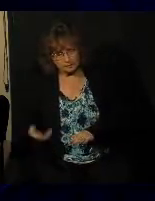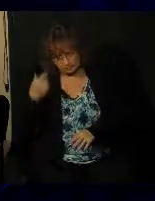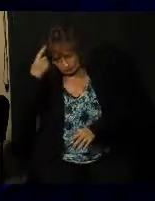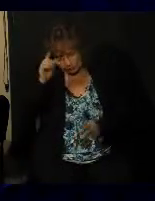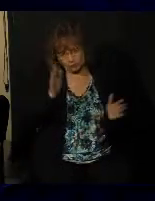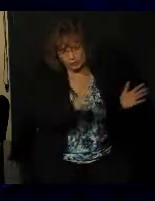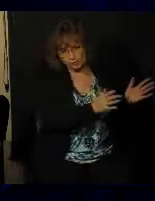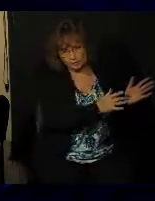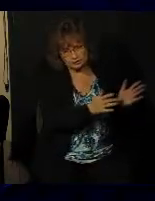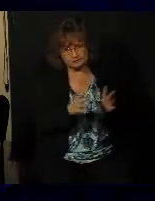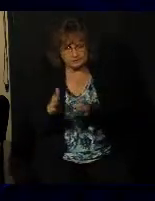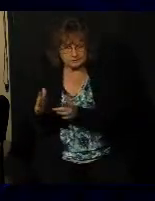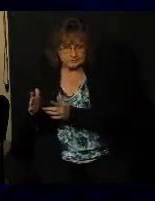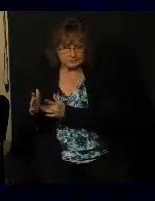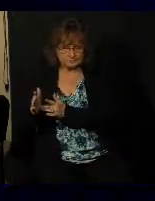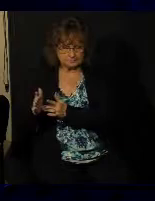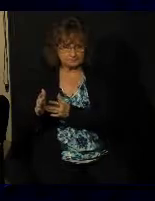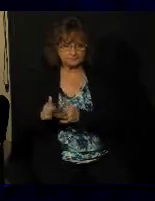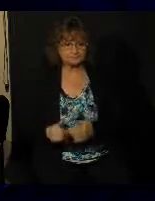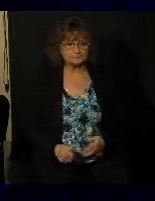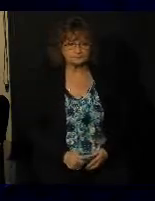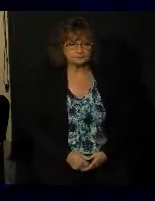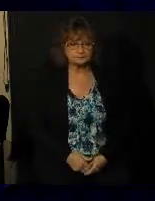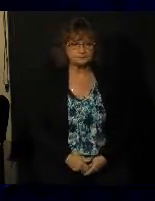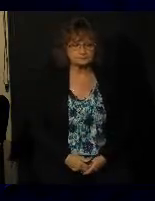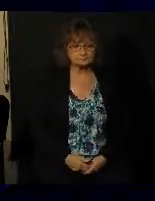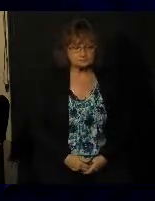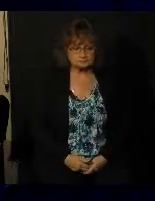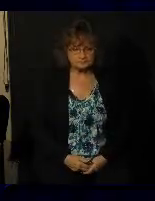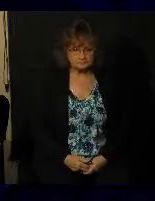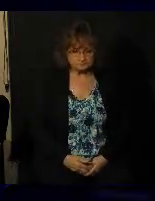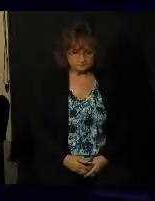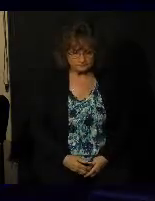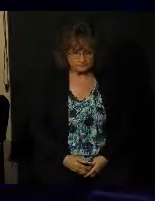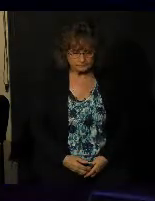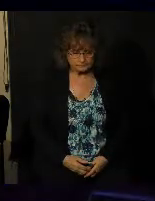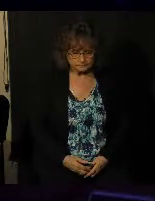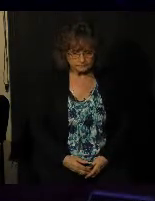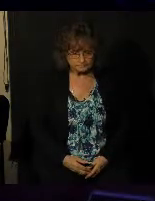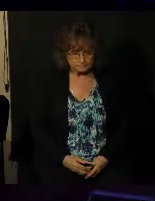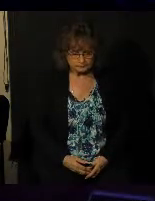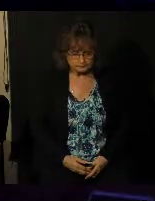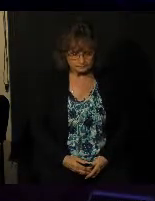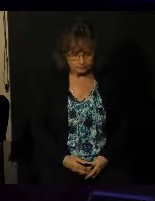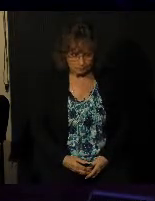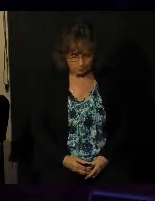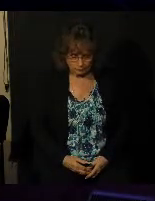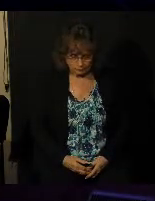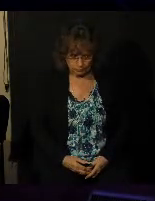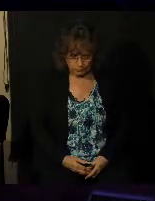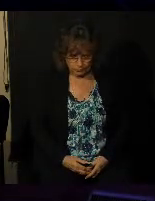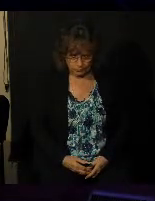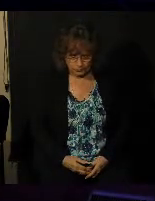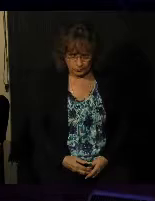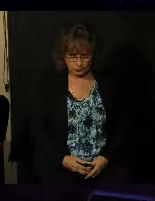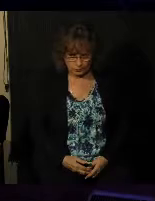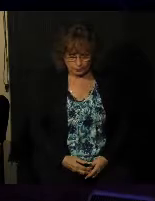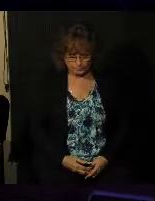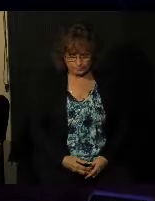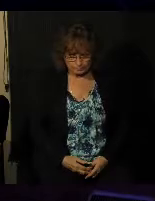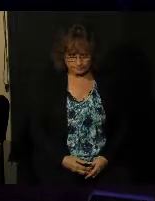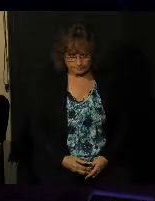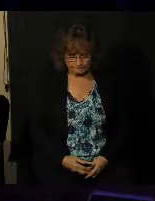Ranch for Youth, that's brand new to you. You don't have a clue who this guy is. You don't know what they're doing. But I hope you could catch a little